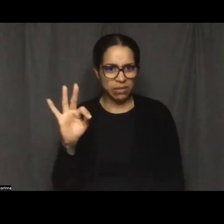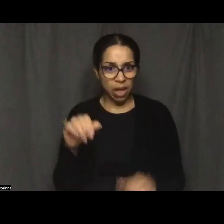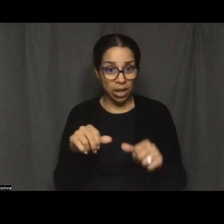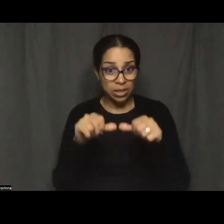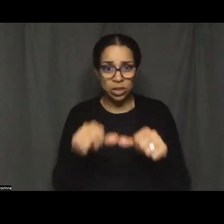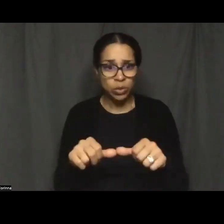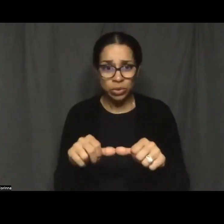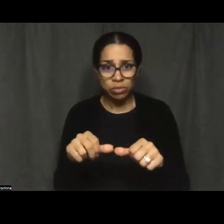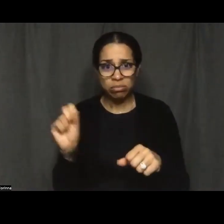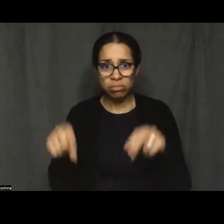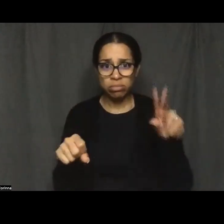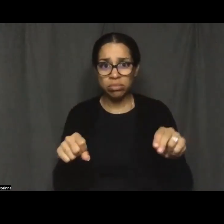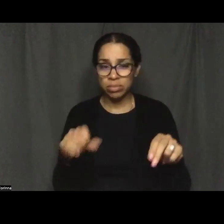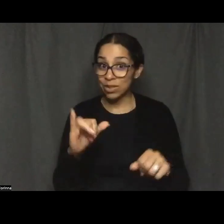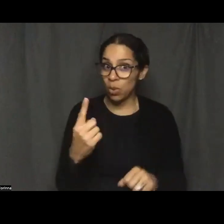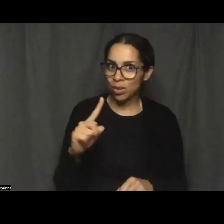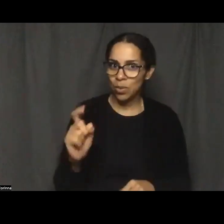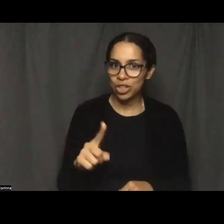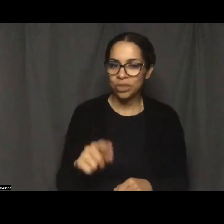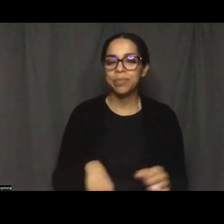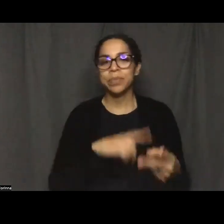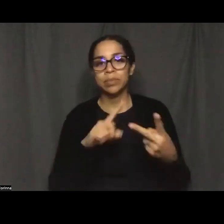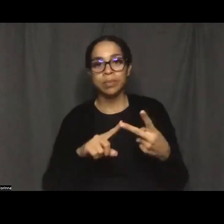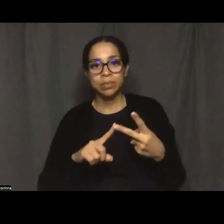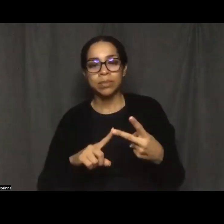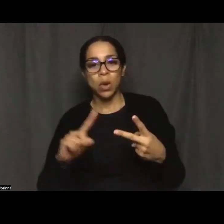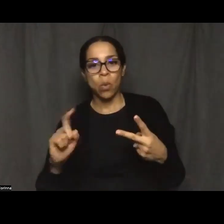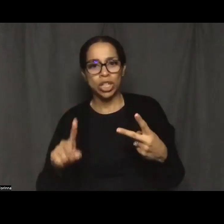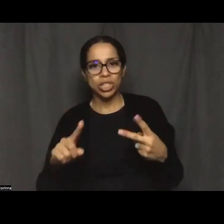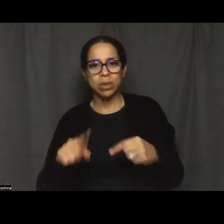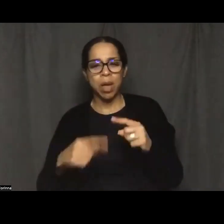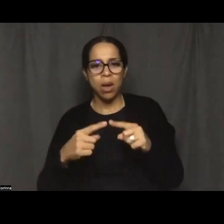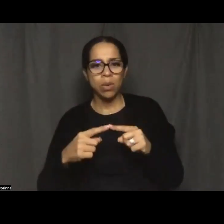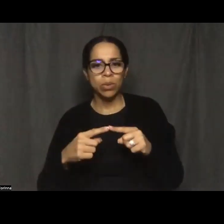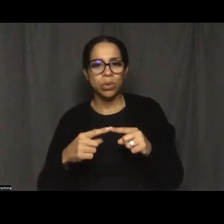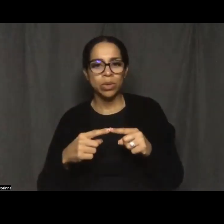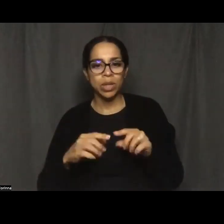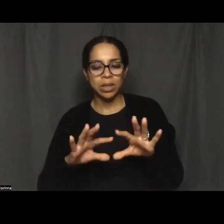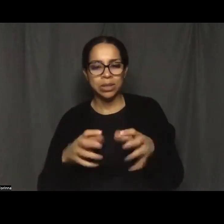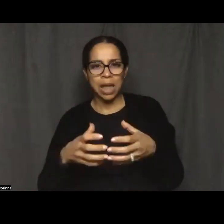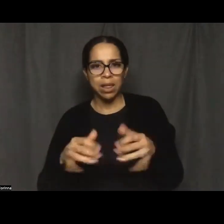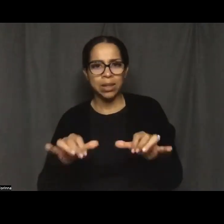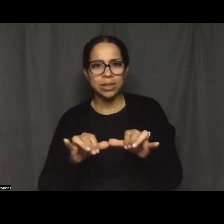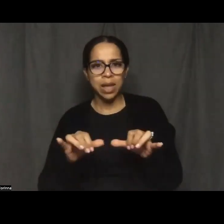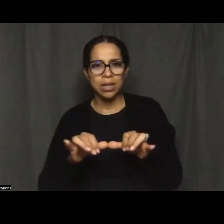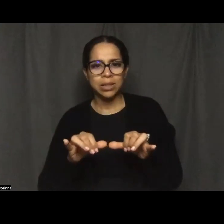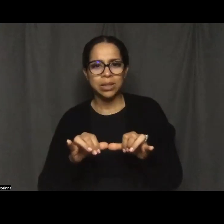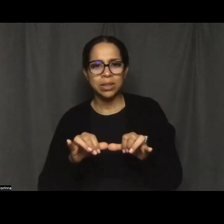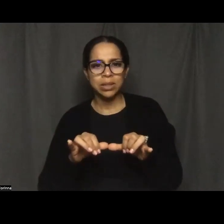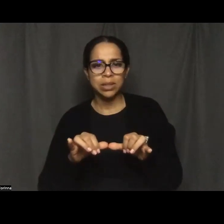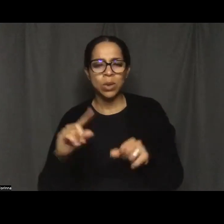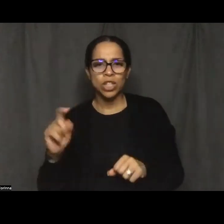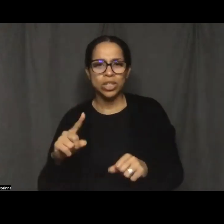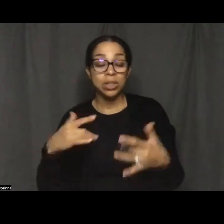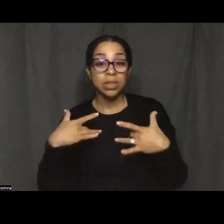one. And then the second question is about the cell size question. I was a little confused. Generally, you exclude a